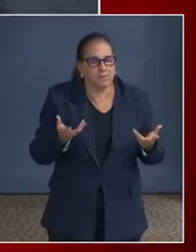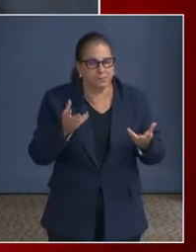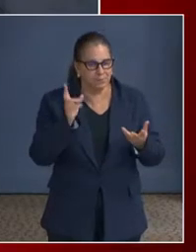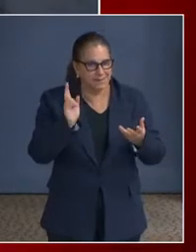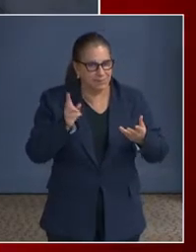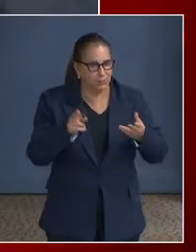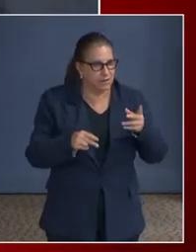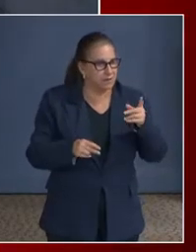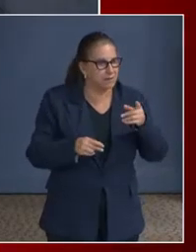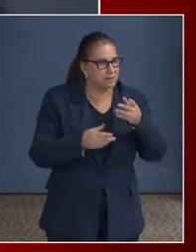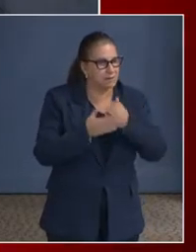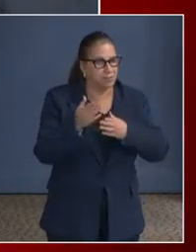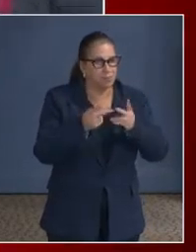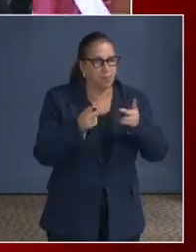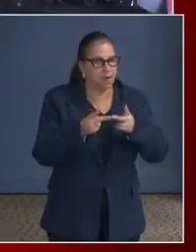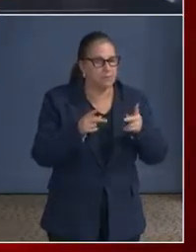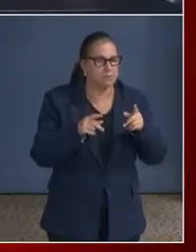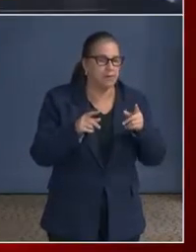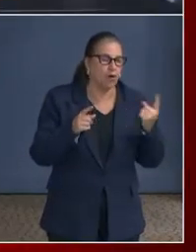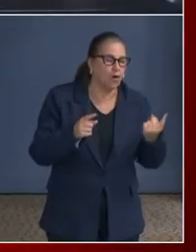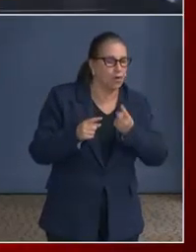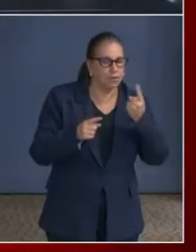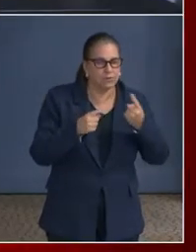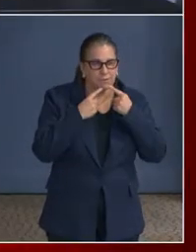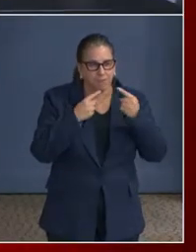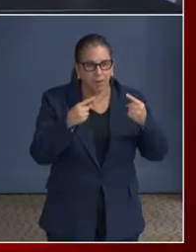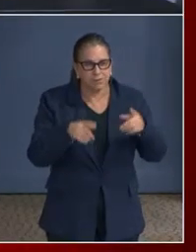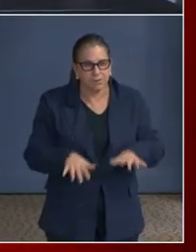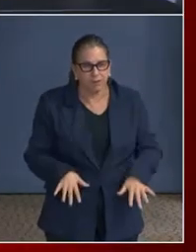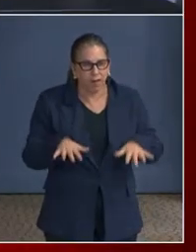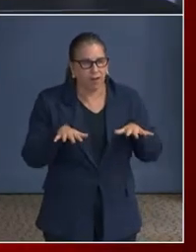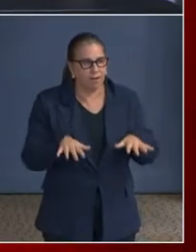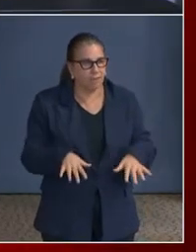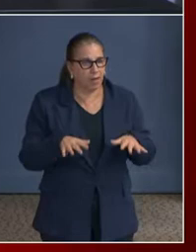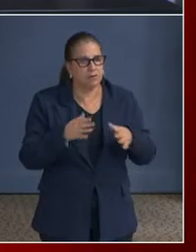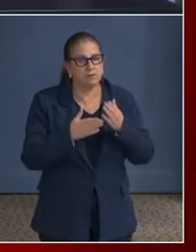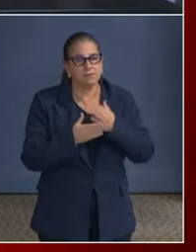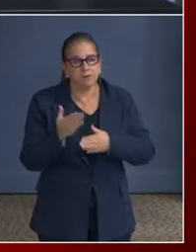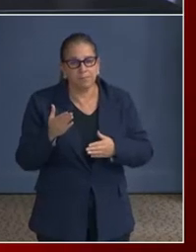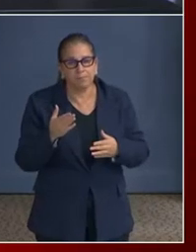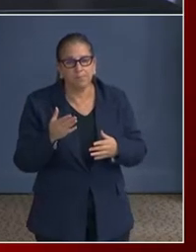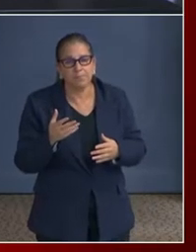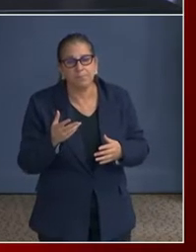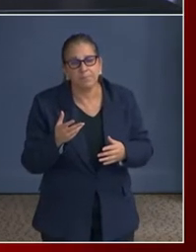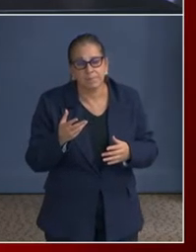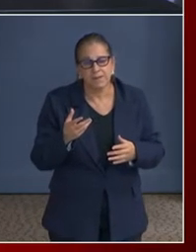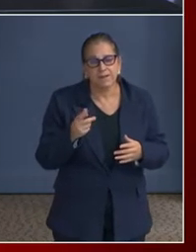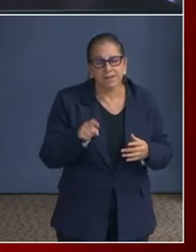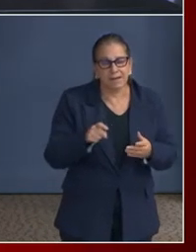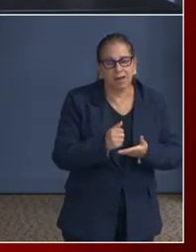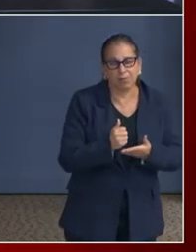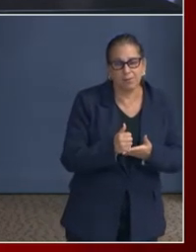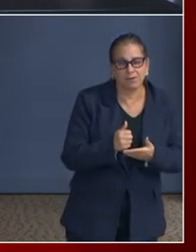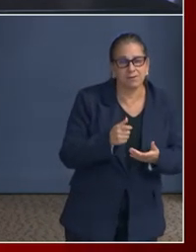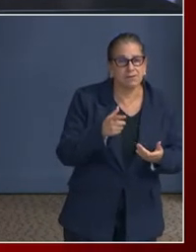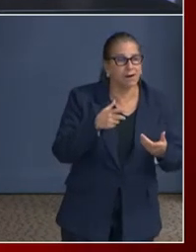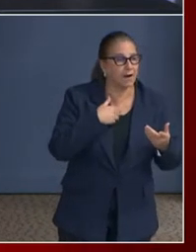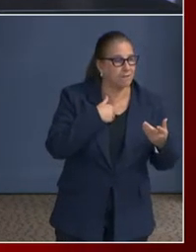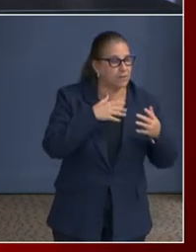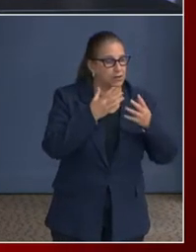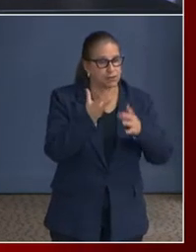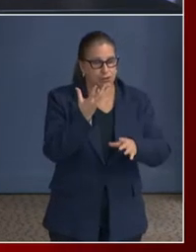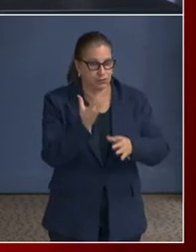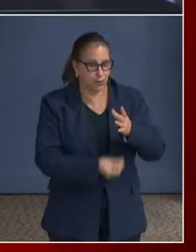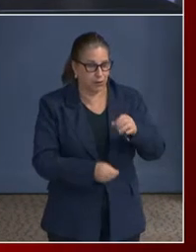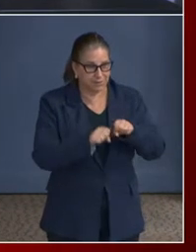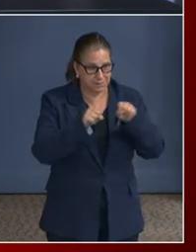residents report yes. Is it an issue with the storm? Is it an issue with their system? But bottom line, what